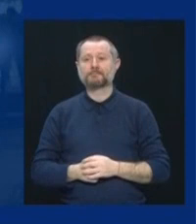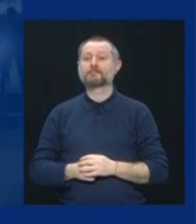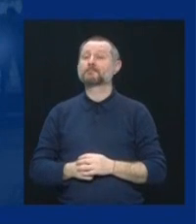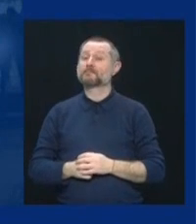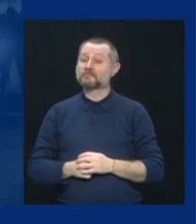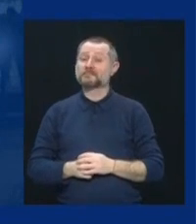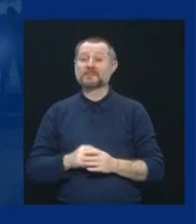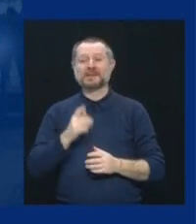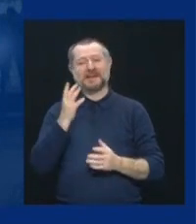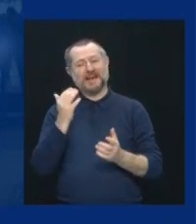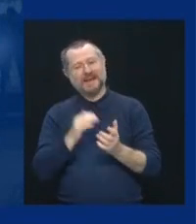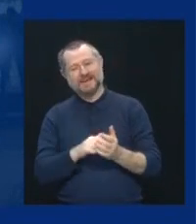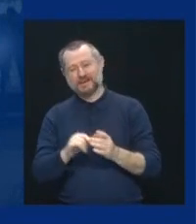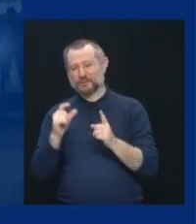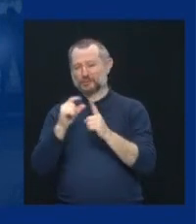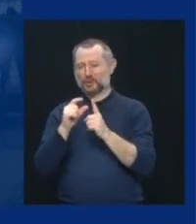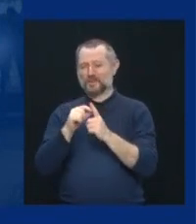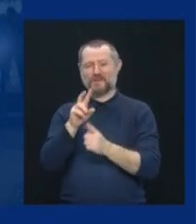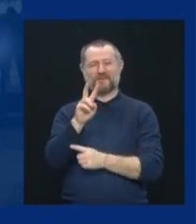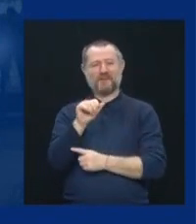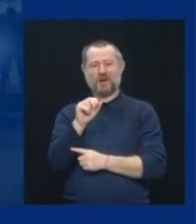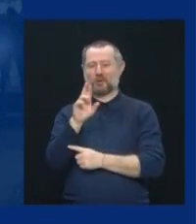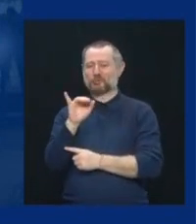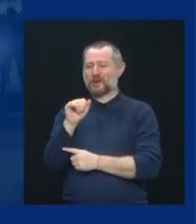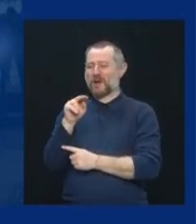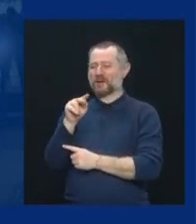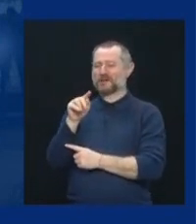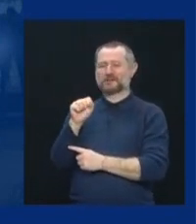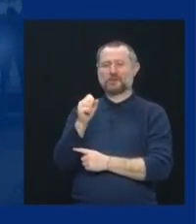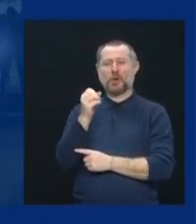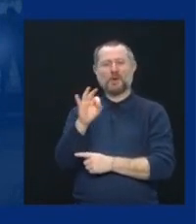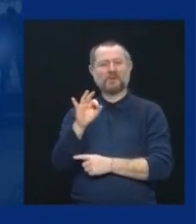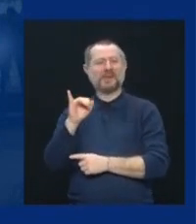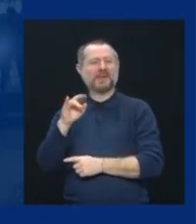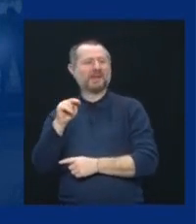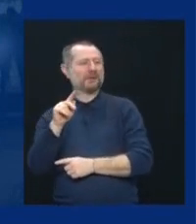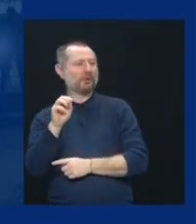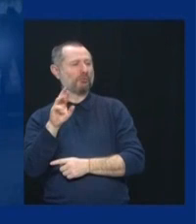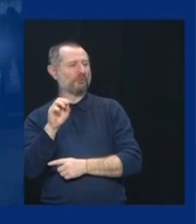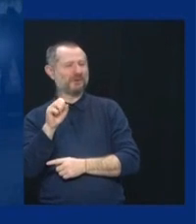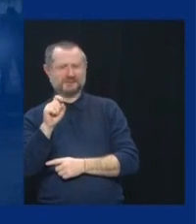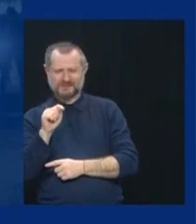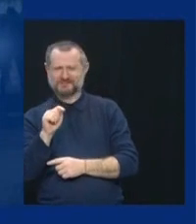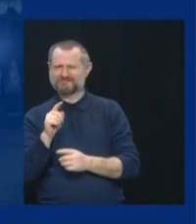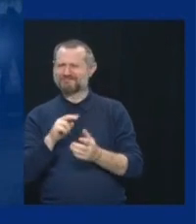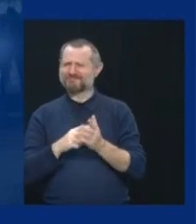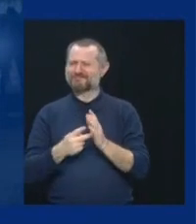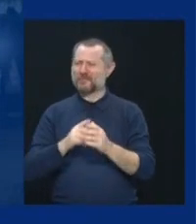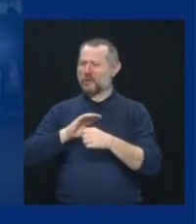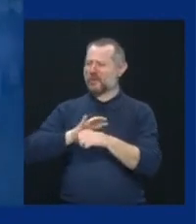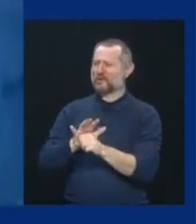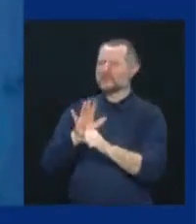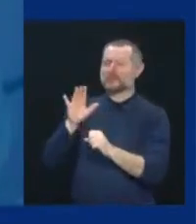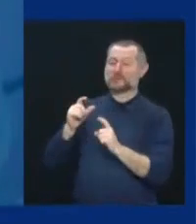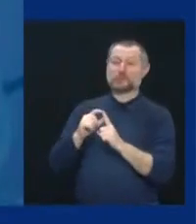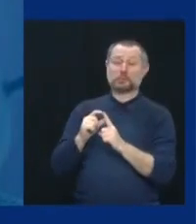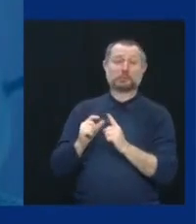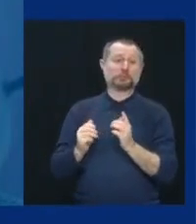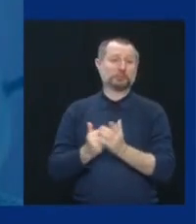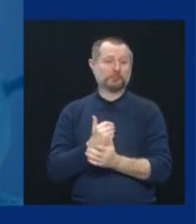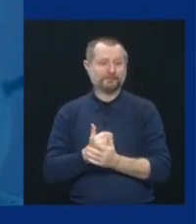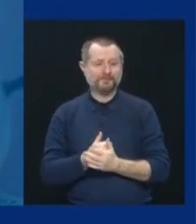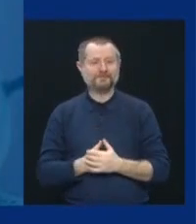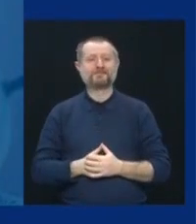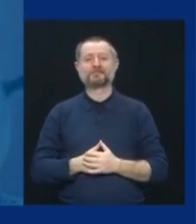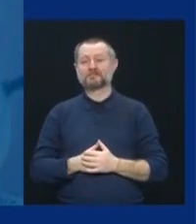Variants of interest. This goes in the new dictionary of new COVID terms. And we've been